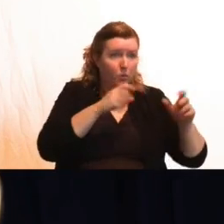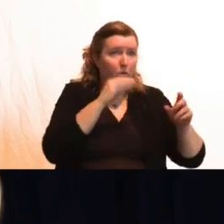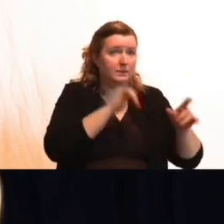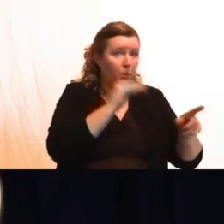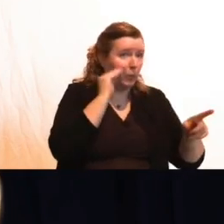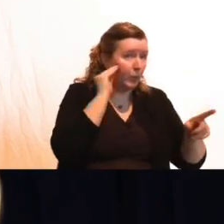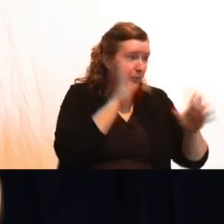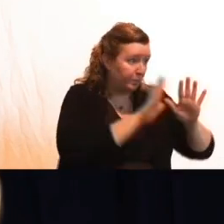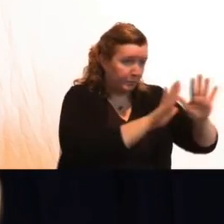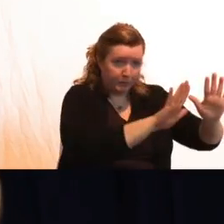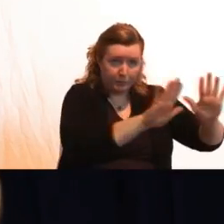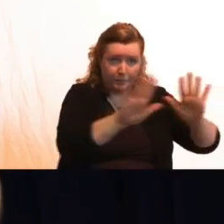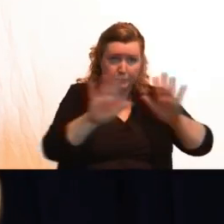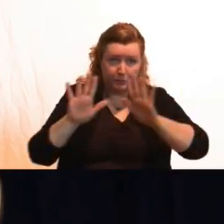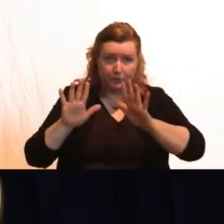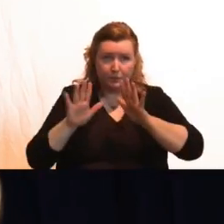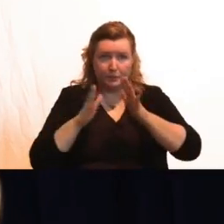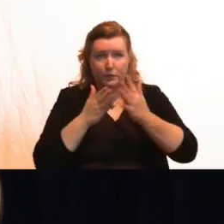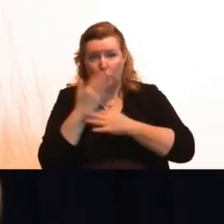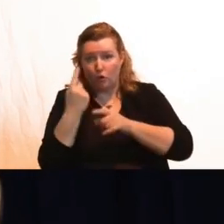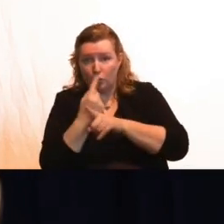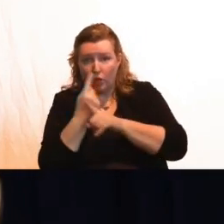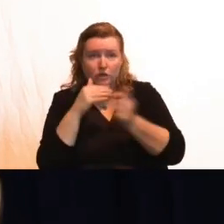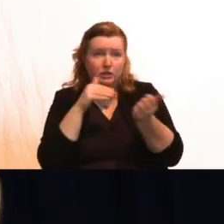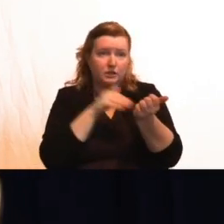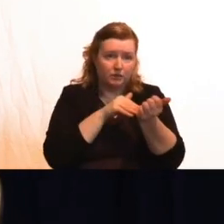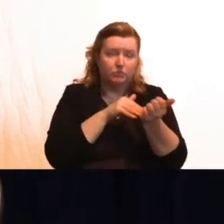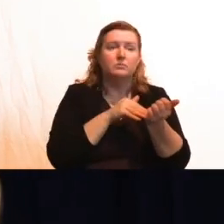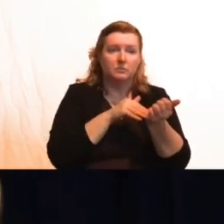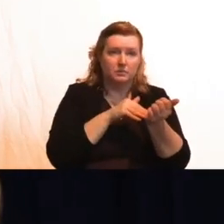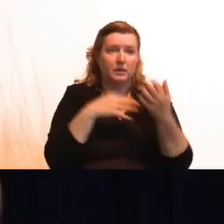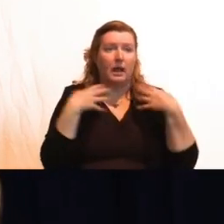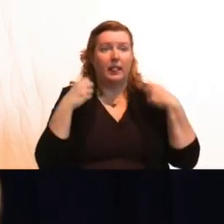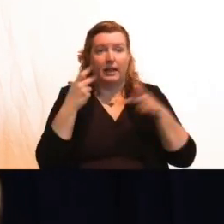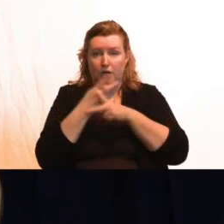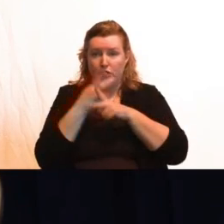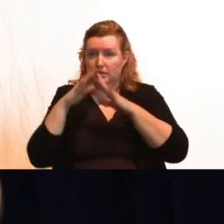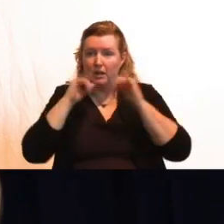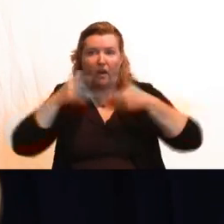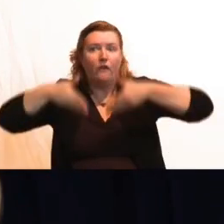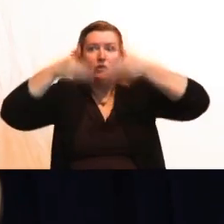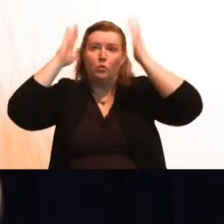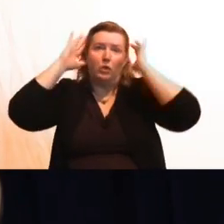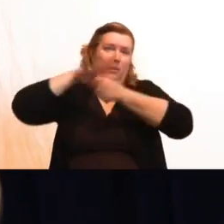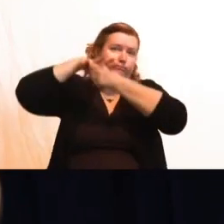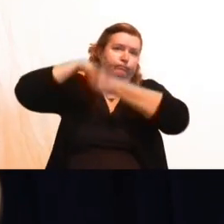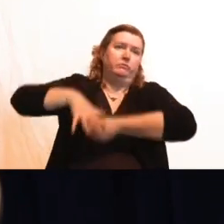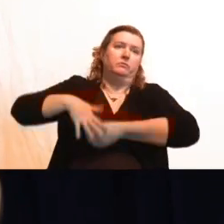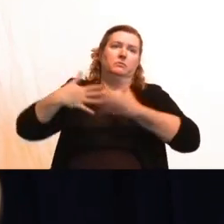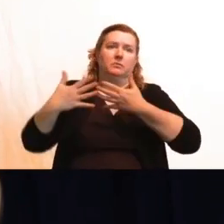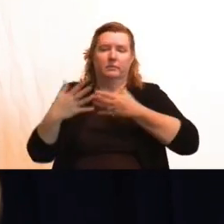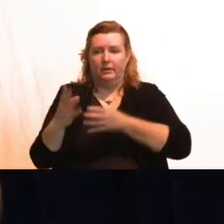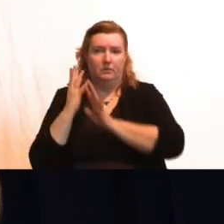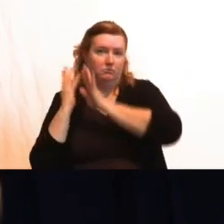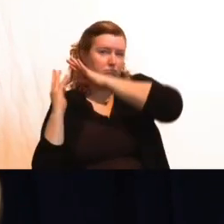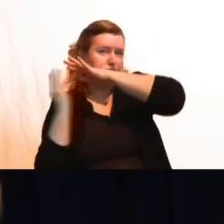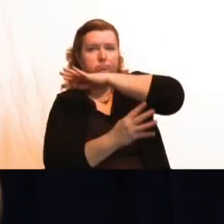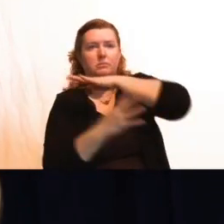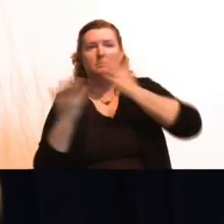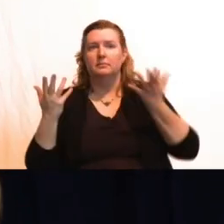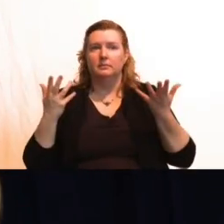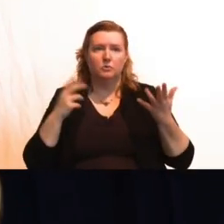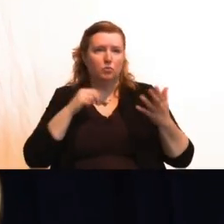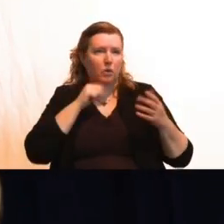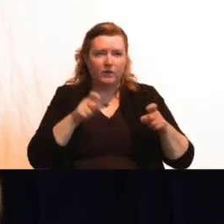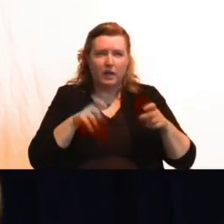not overburdened, we would not have to implement anything significant. But if the healthcare system